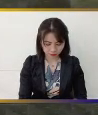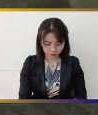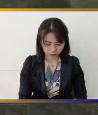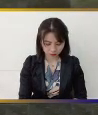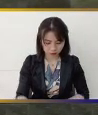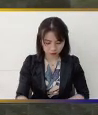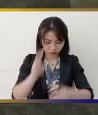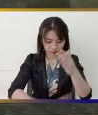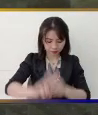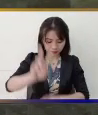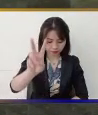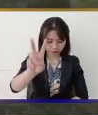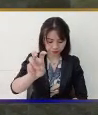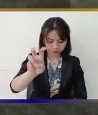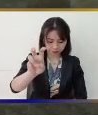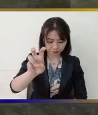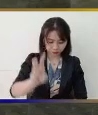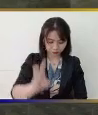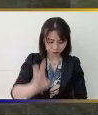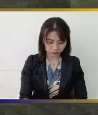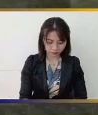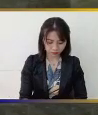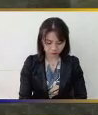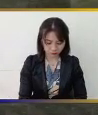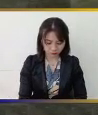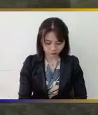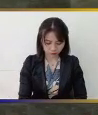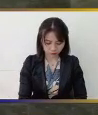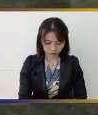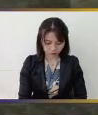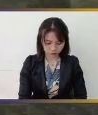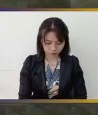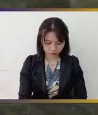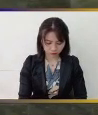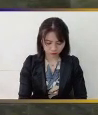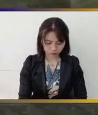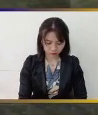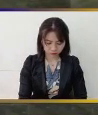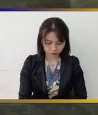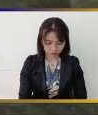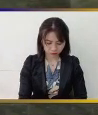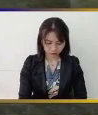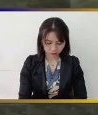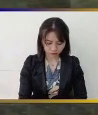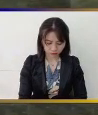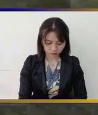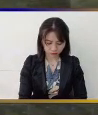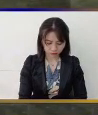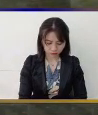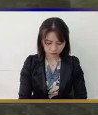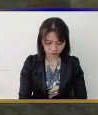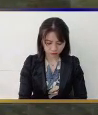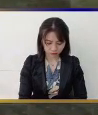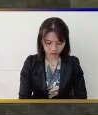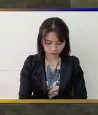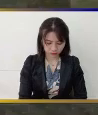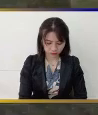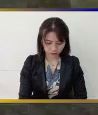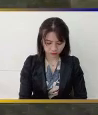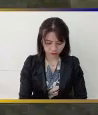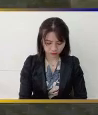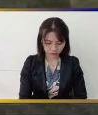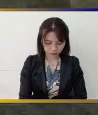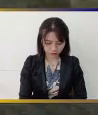And when Jesus saw her, he called her to him and said unto her, woman, thou